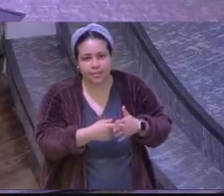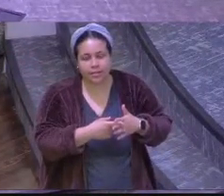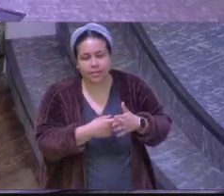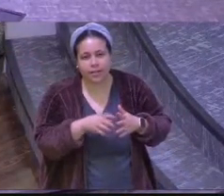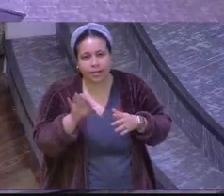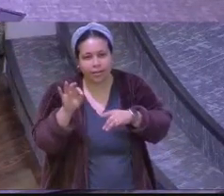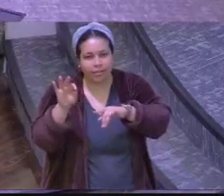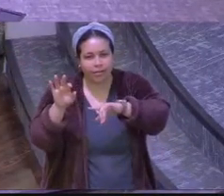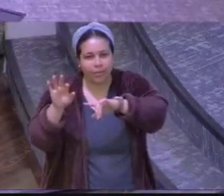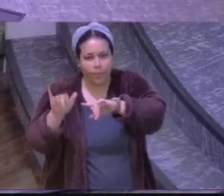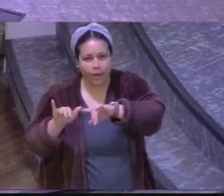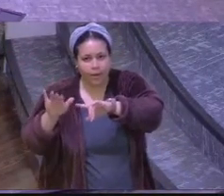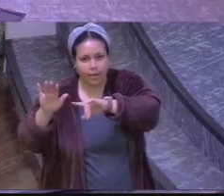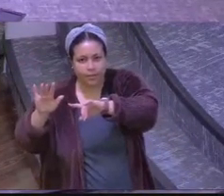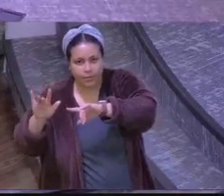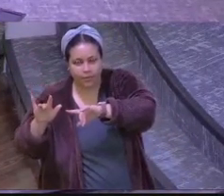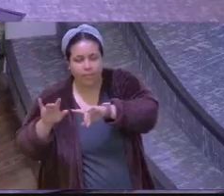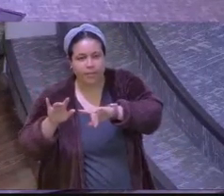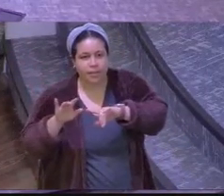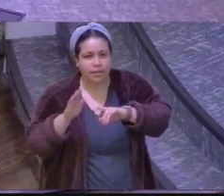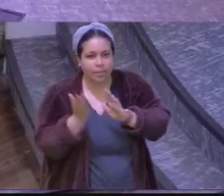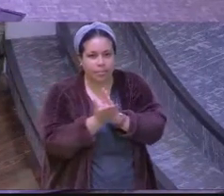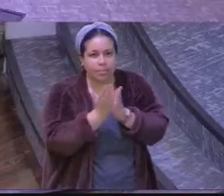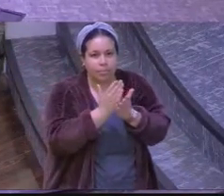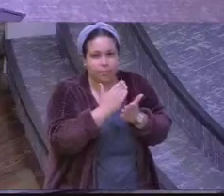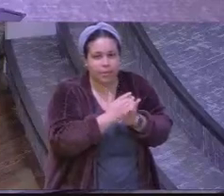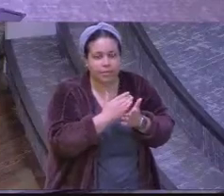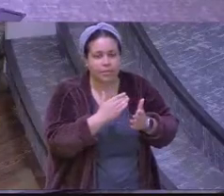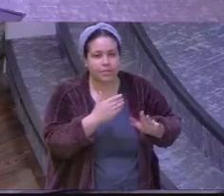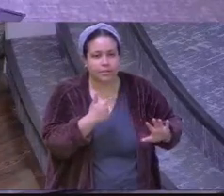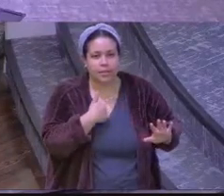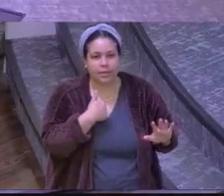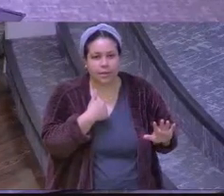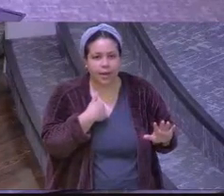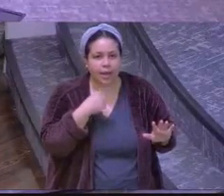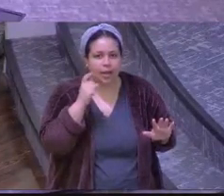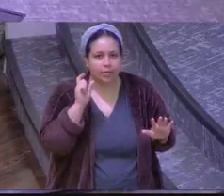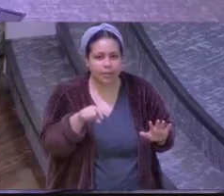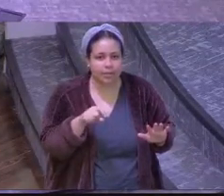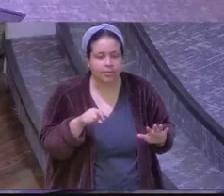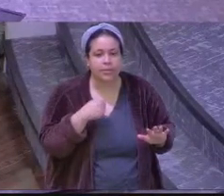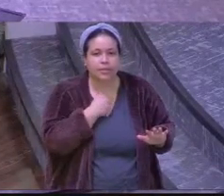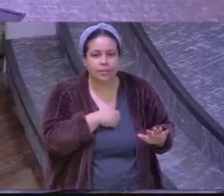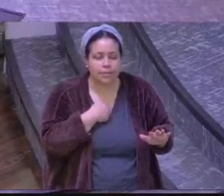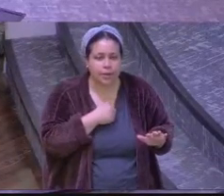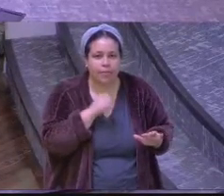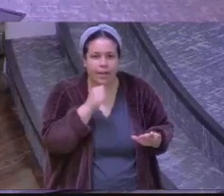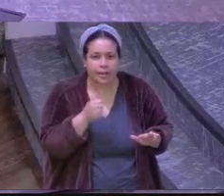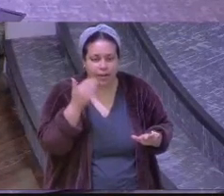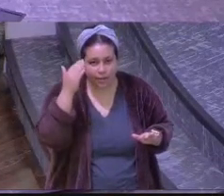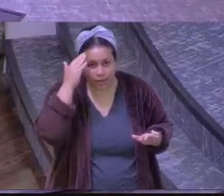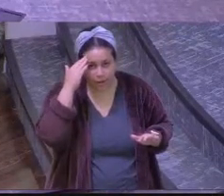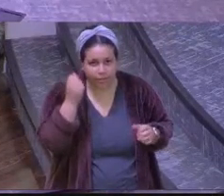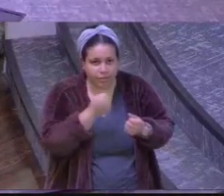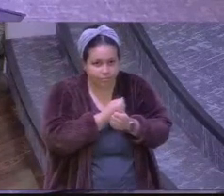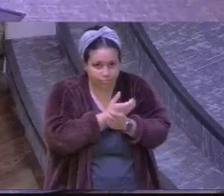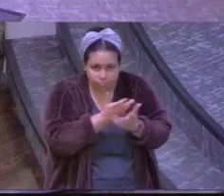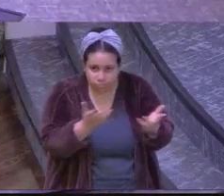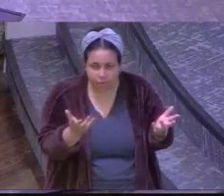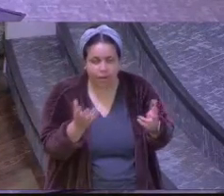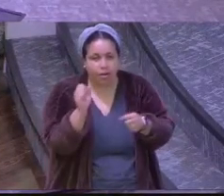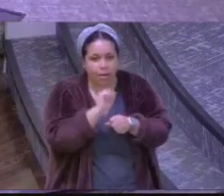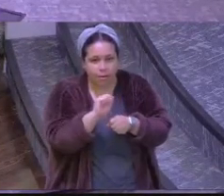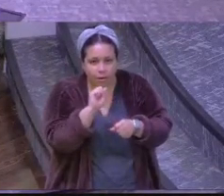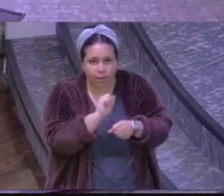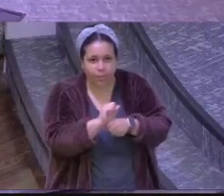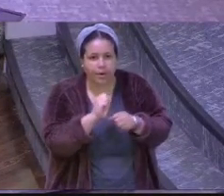2025 budget this evening. Of course, would be remiss if I didn't acknowledge it's definitely not a one-person show. There's a lot of hard work that goes into getting to